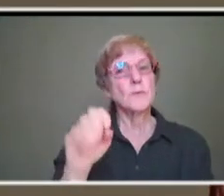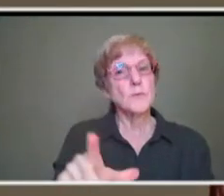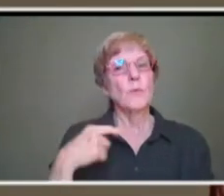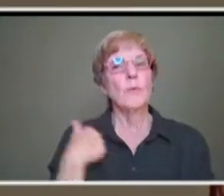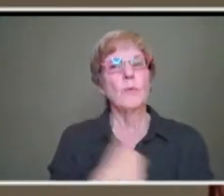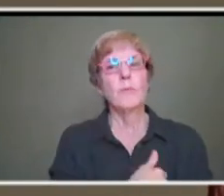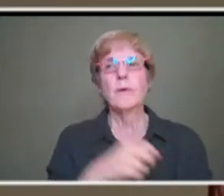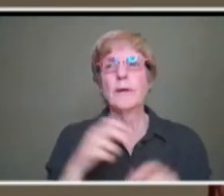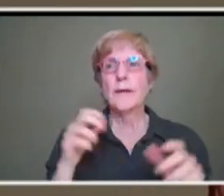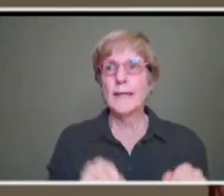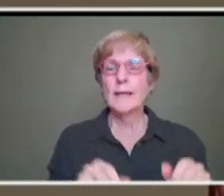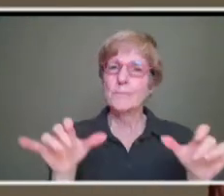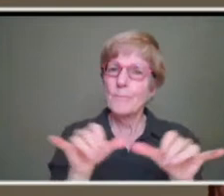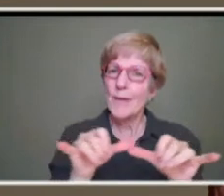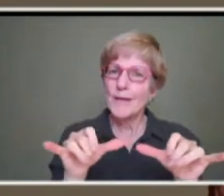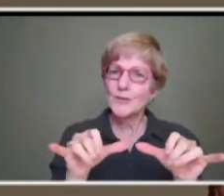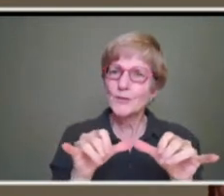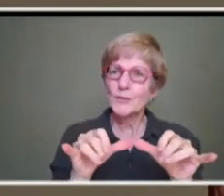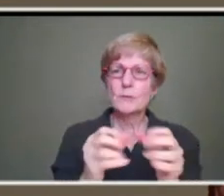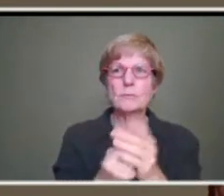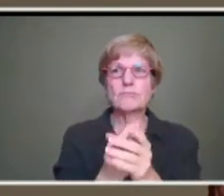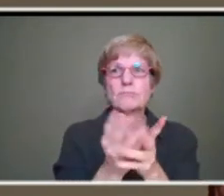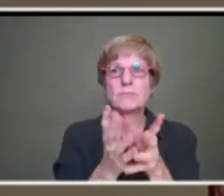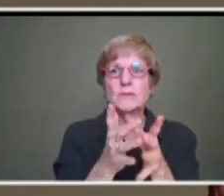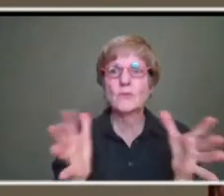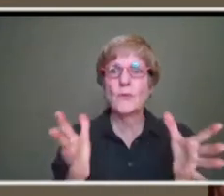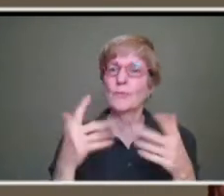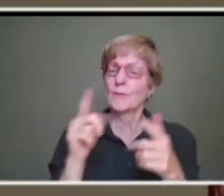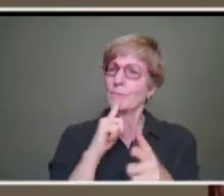measure this growth responsibly